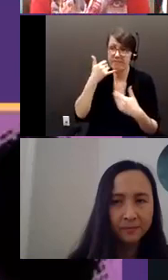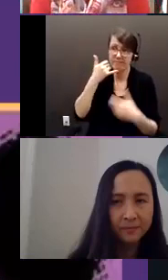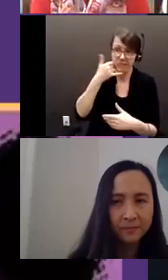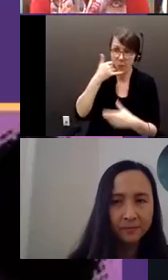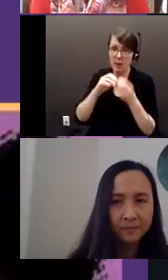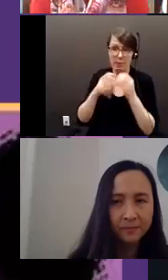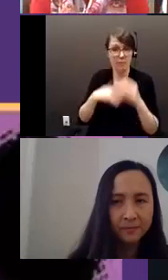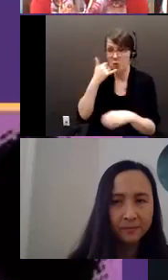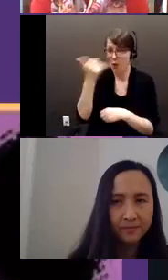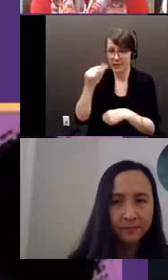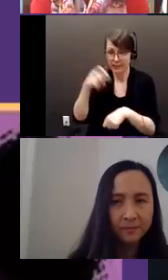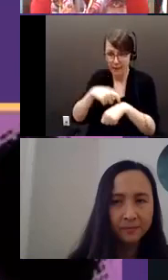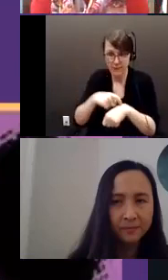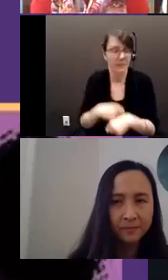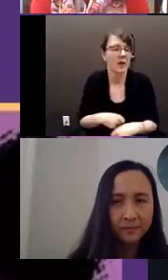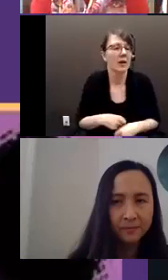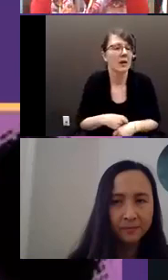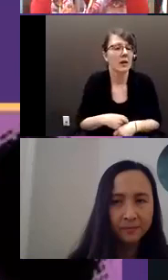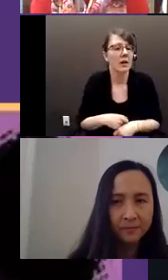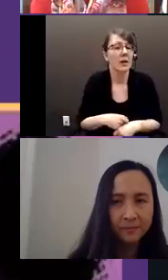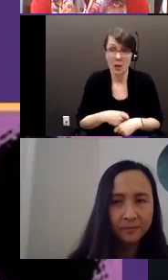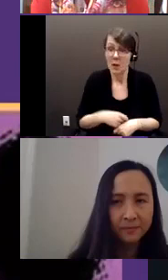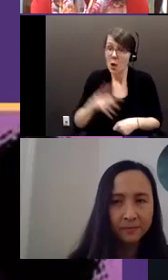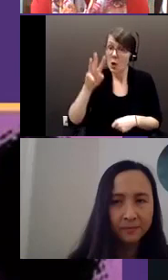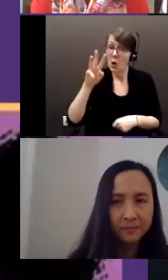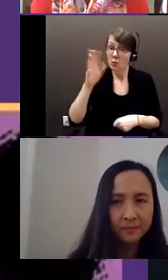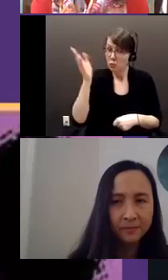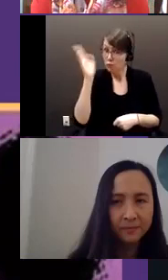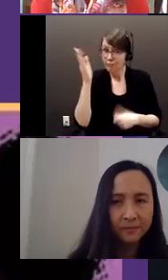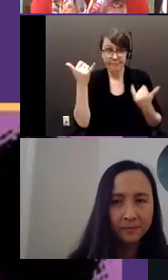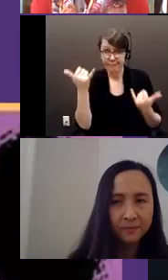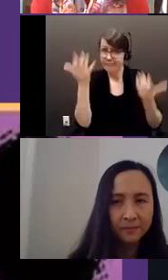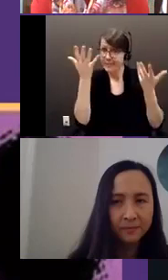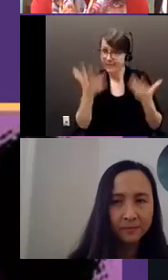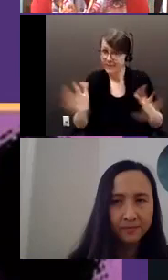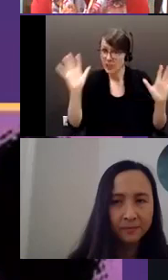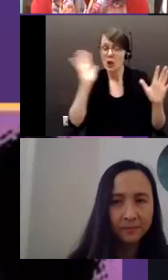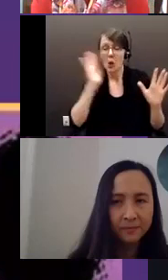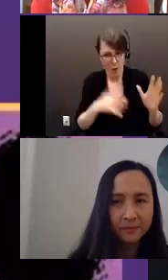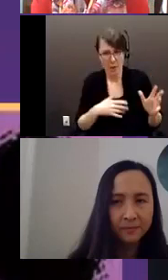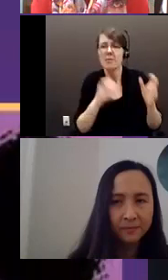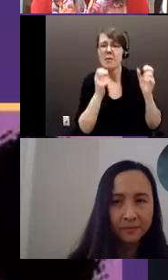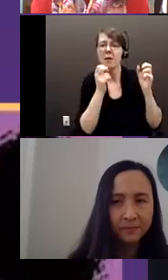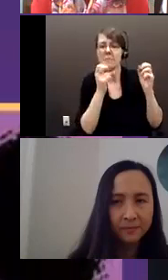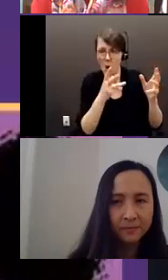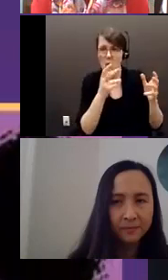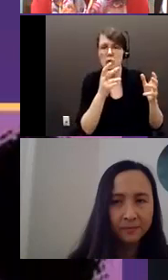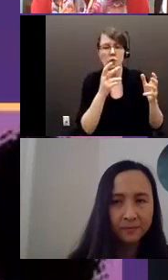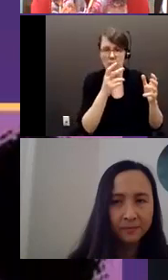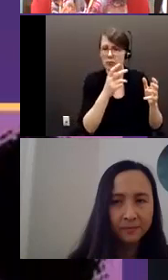posted after the webinar today, we will also make available, we have a fact sheet on sexual